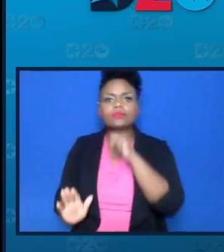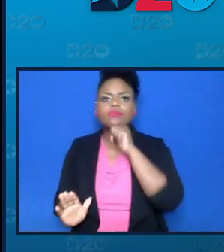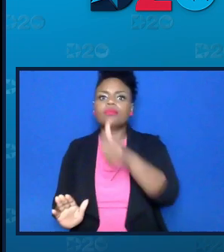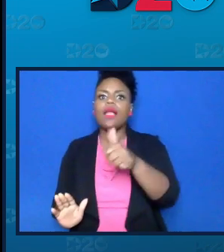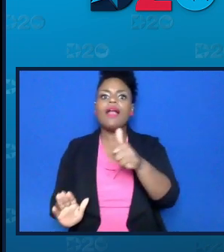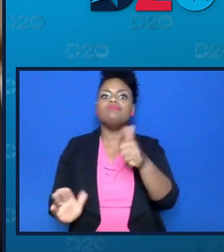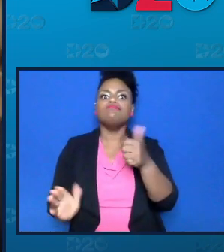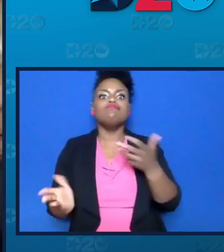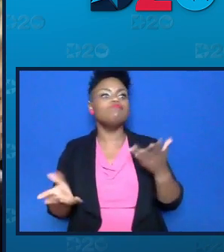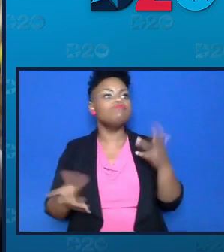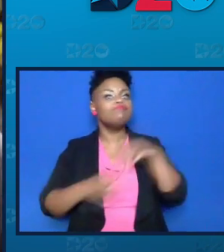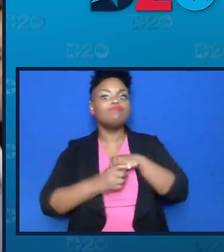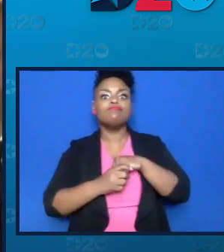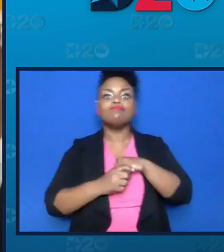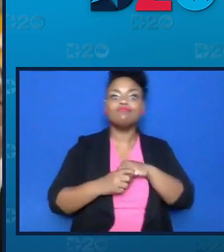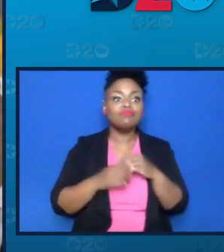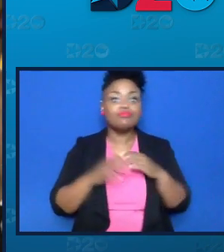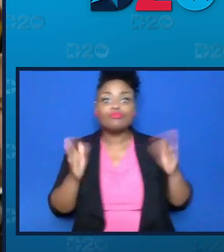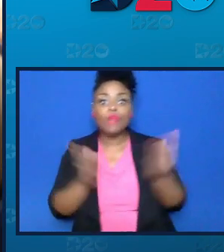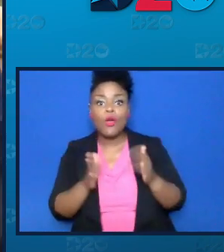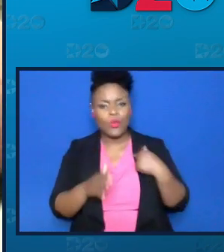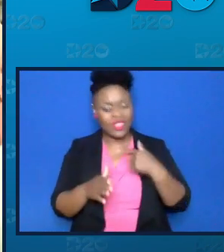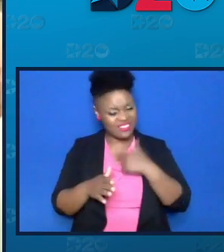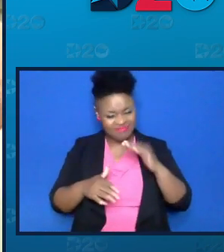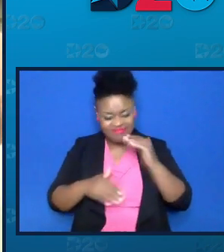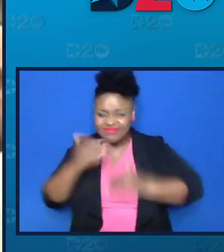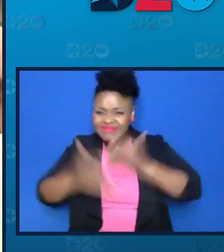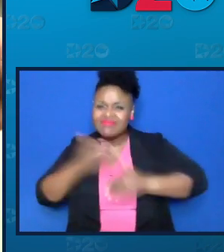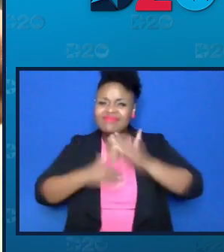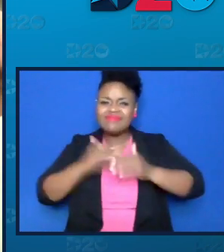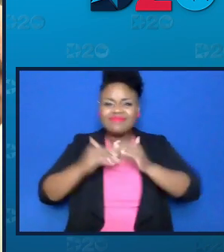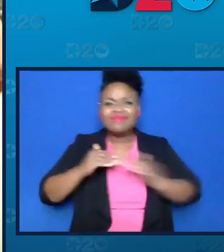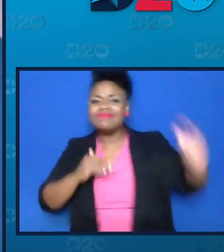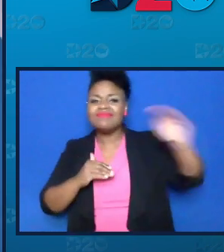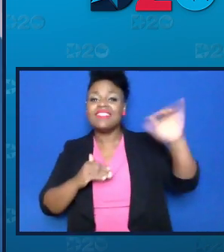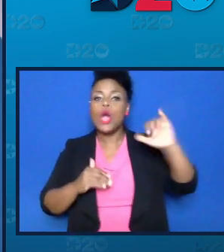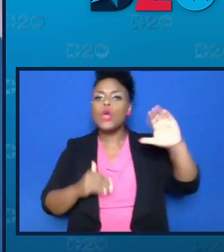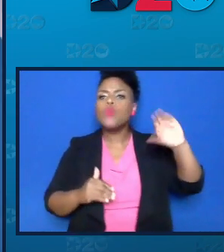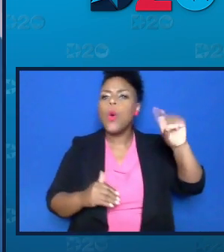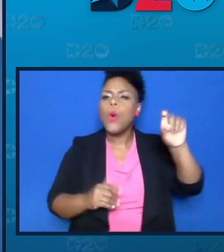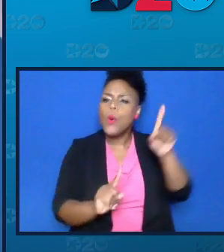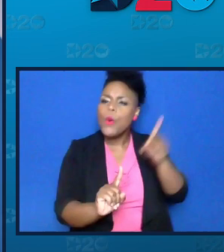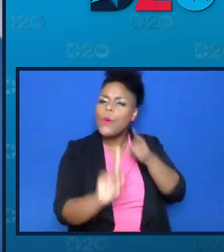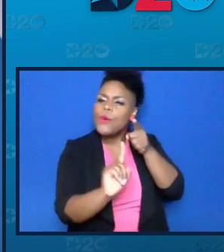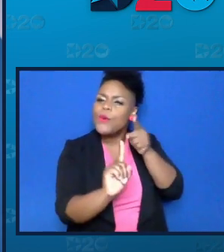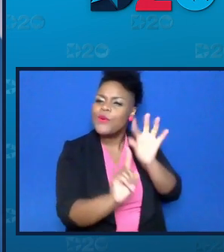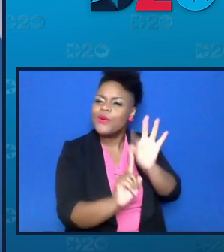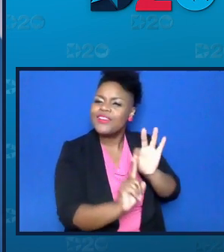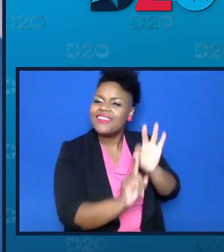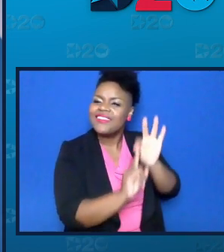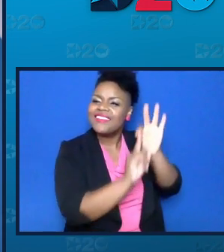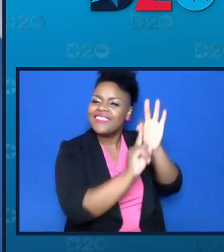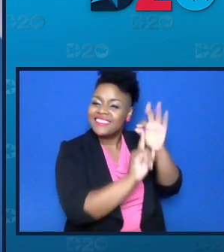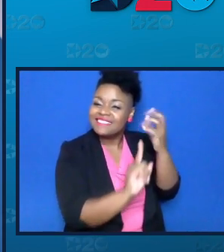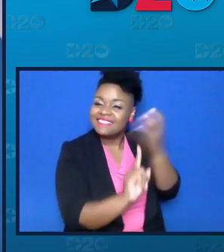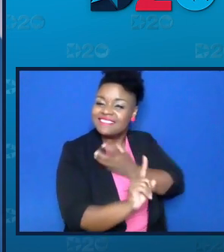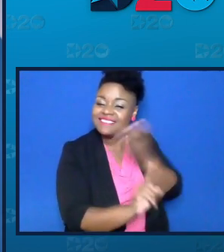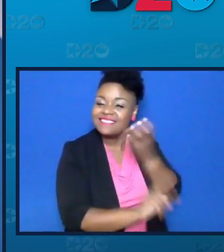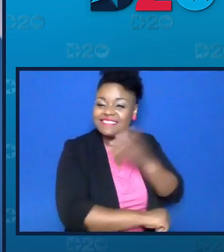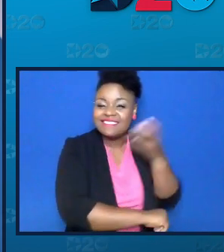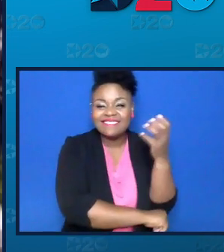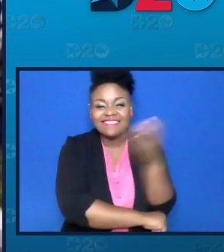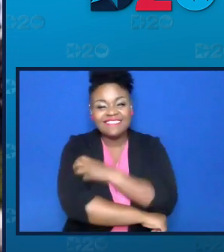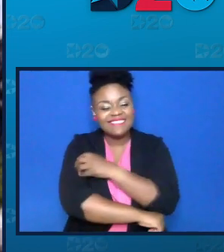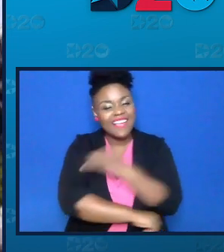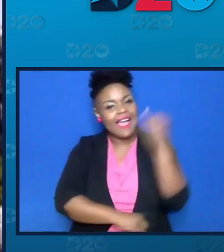It's a code. It's a uniquely American code. The most powerful idea in the history of